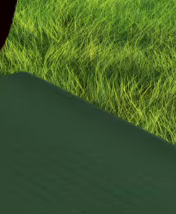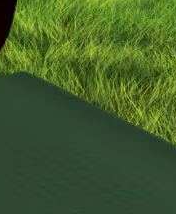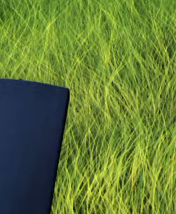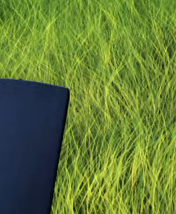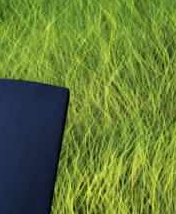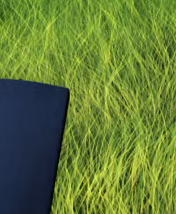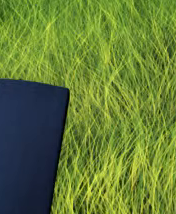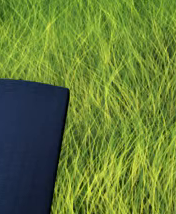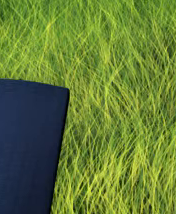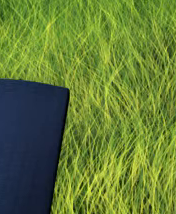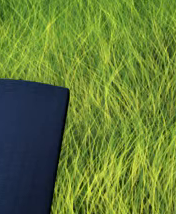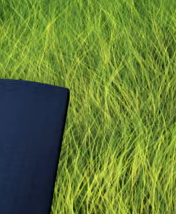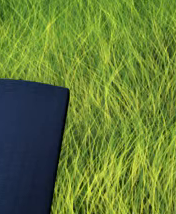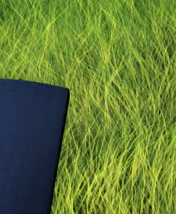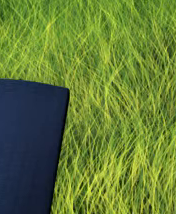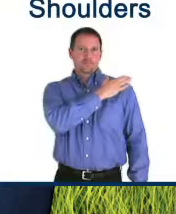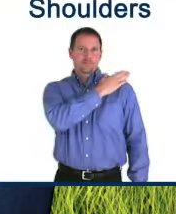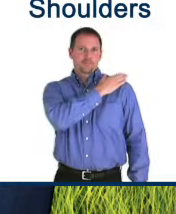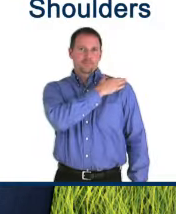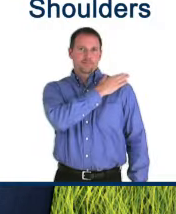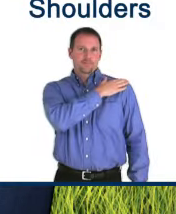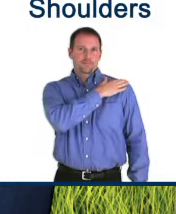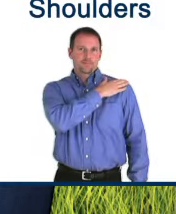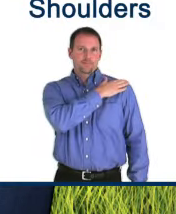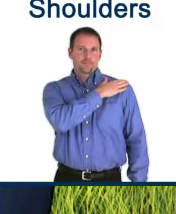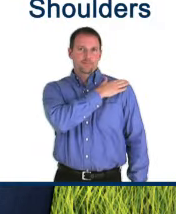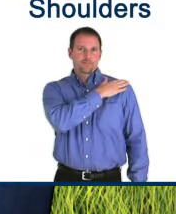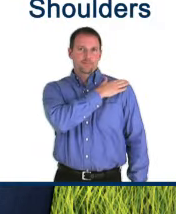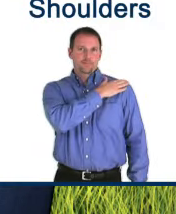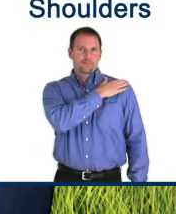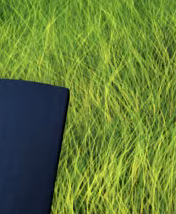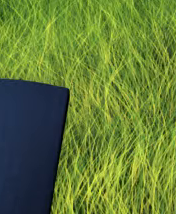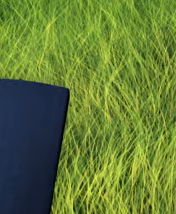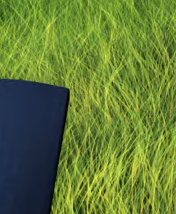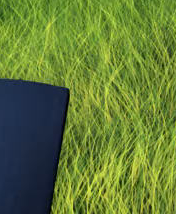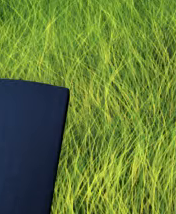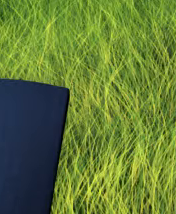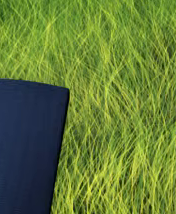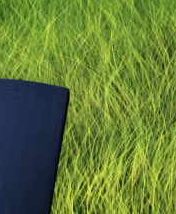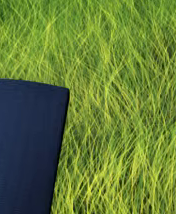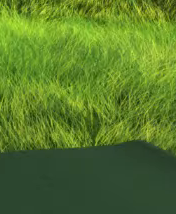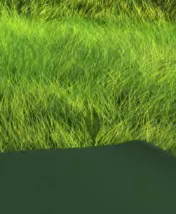heels. And then you let your head and shoulders fall back.